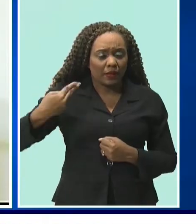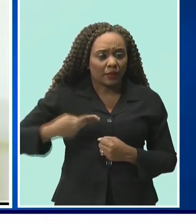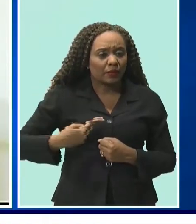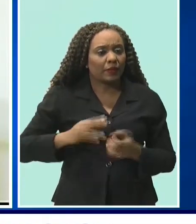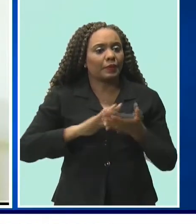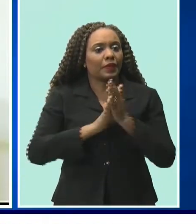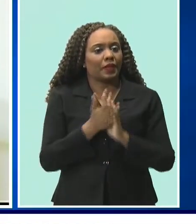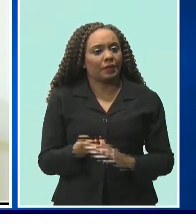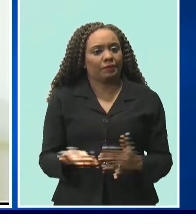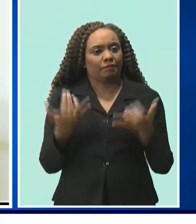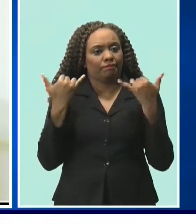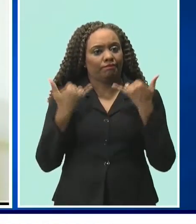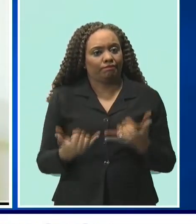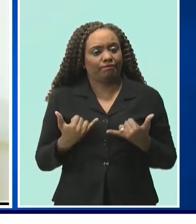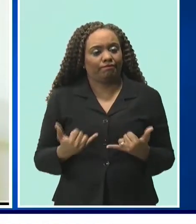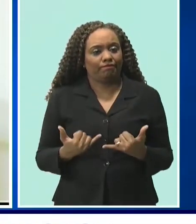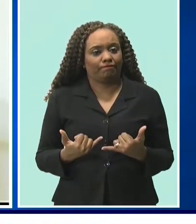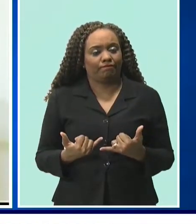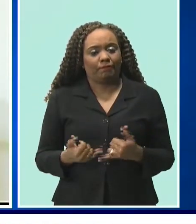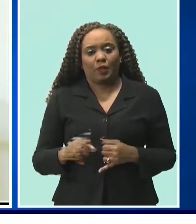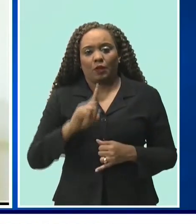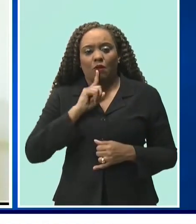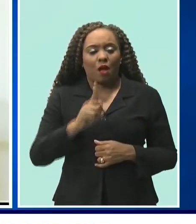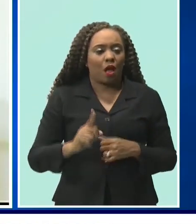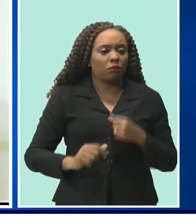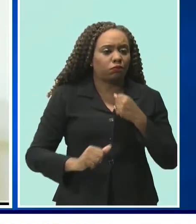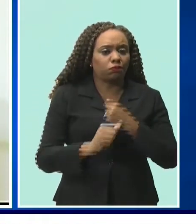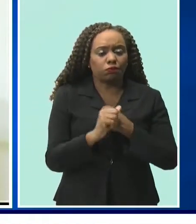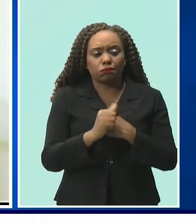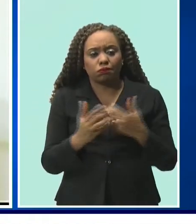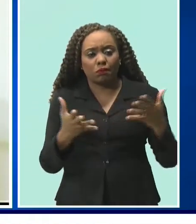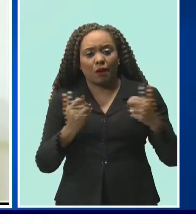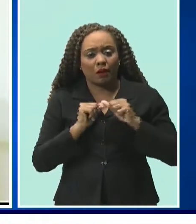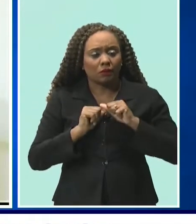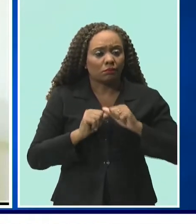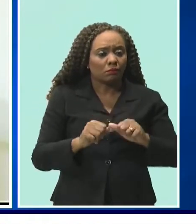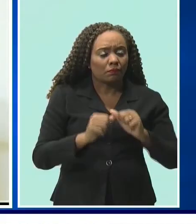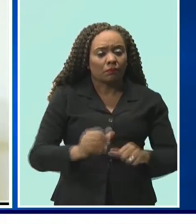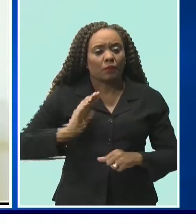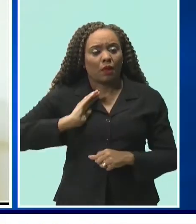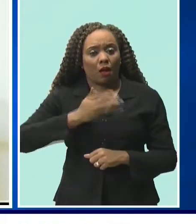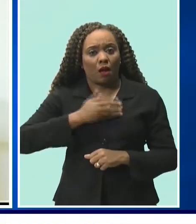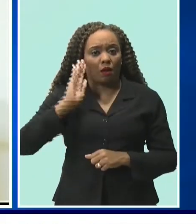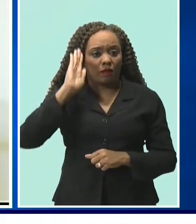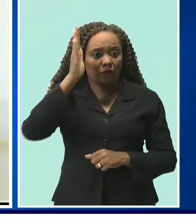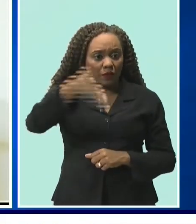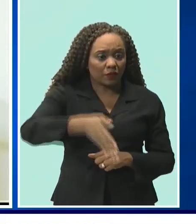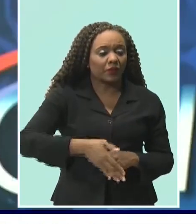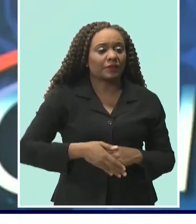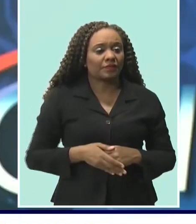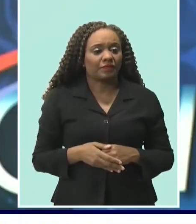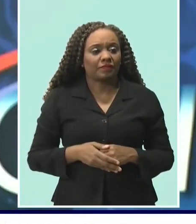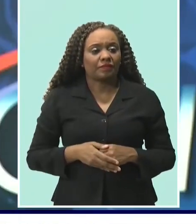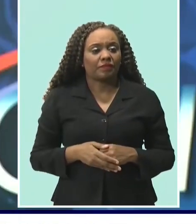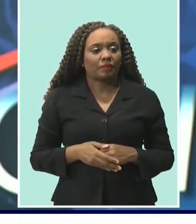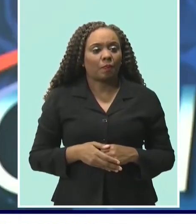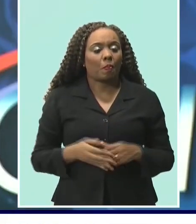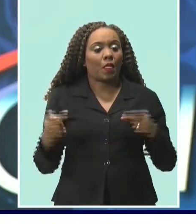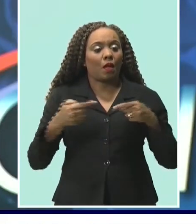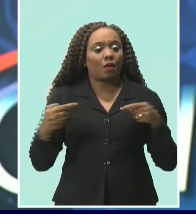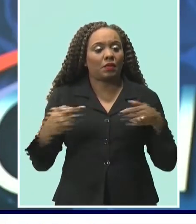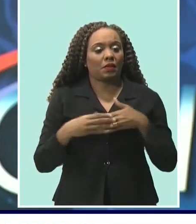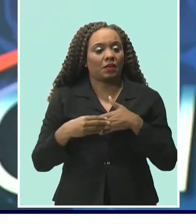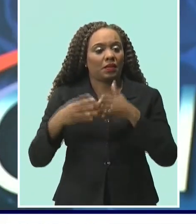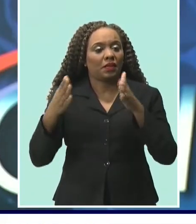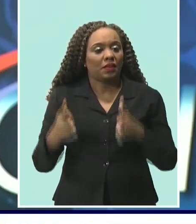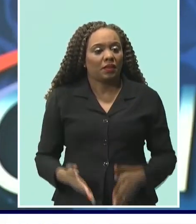present and threatened to want to continue to be a part of our future. Well, opposition leader Bishop